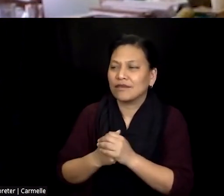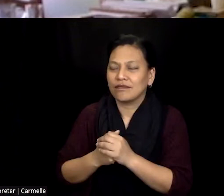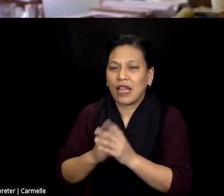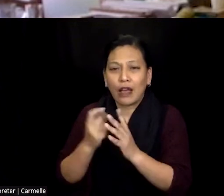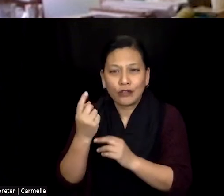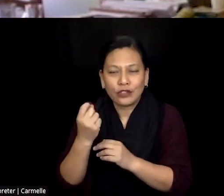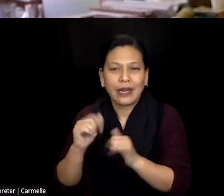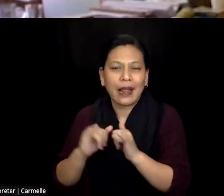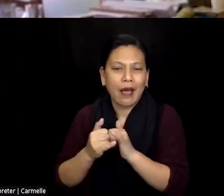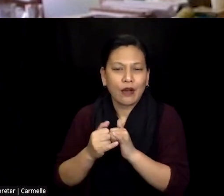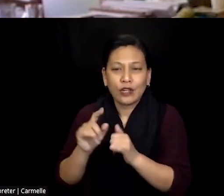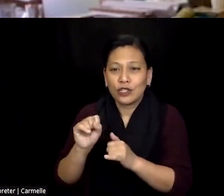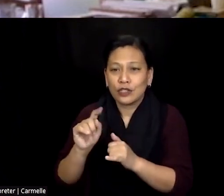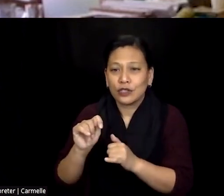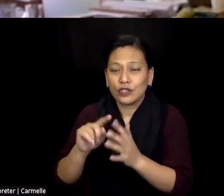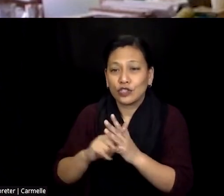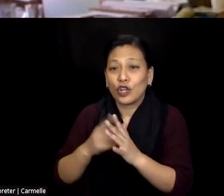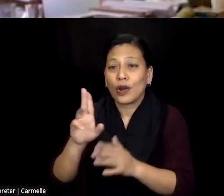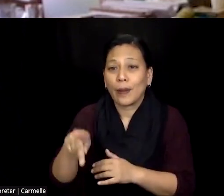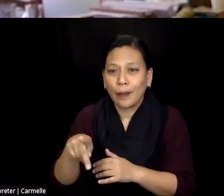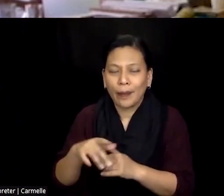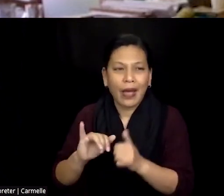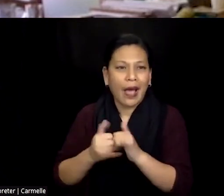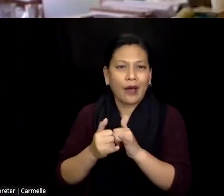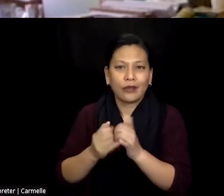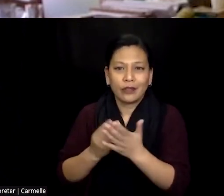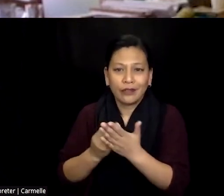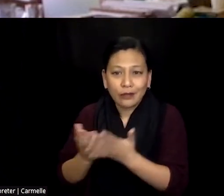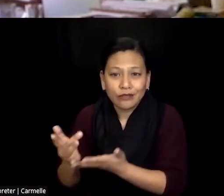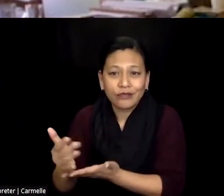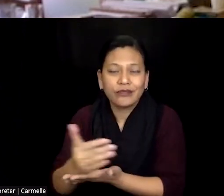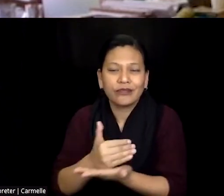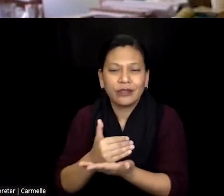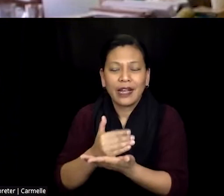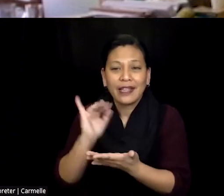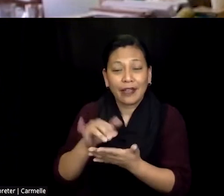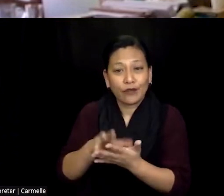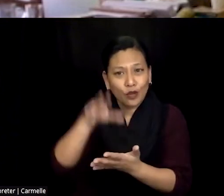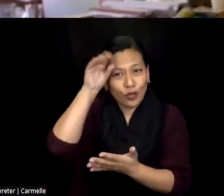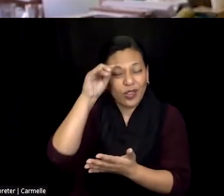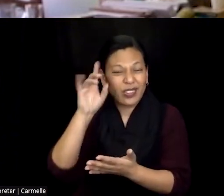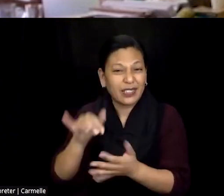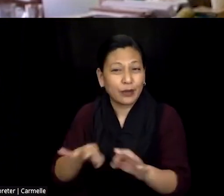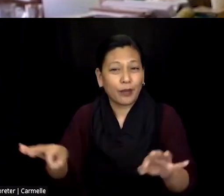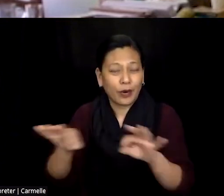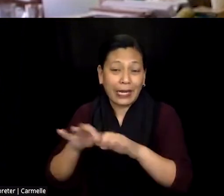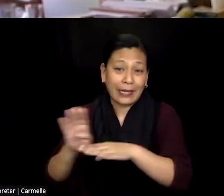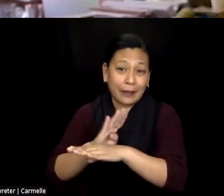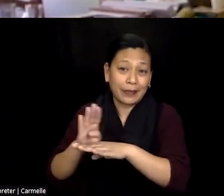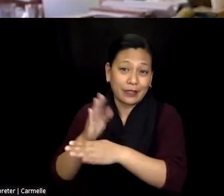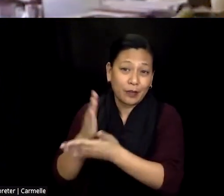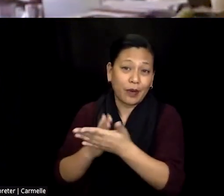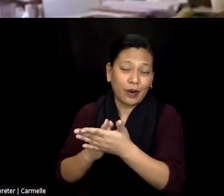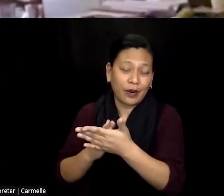are built, you kind of have to have a business knowledge as well. That's something that we learned and built the plane while we were flying it. I'm just like, all right, we have to figure this stuff